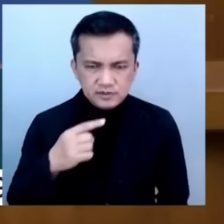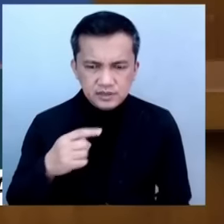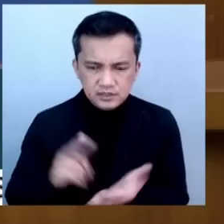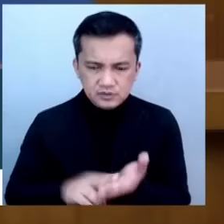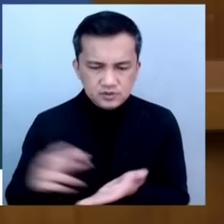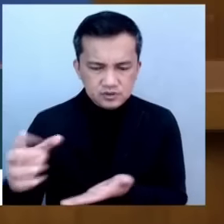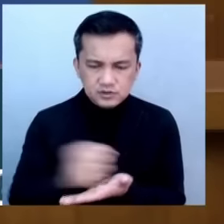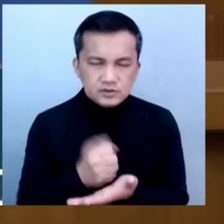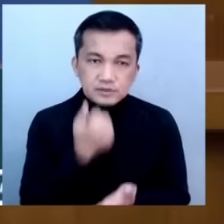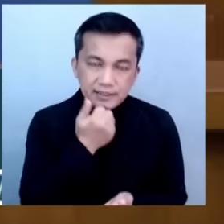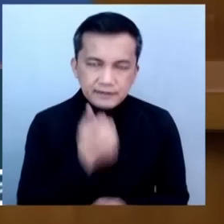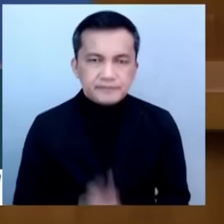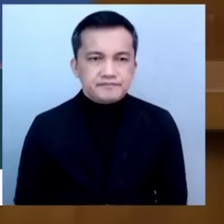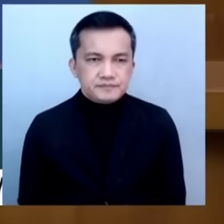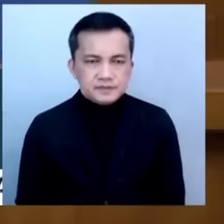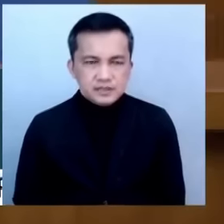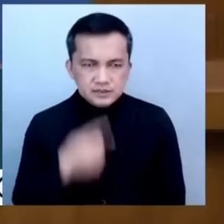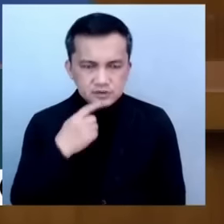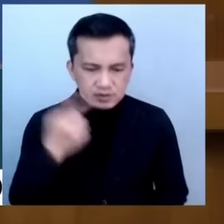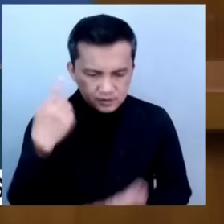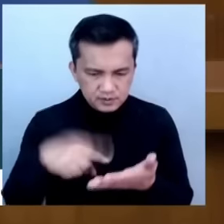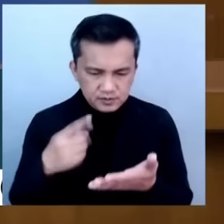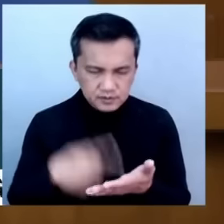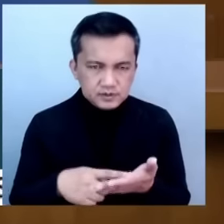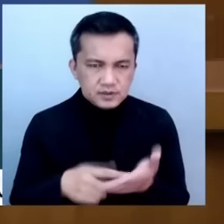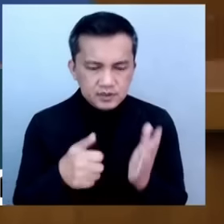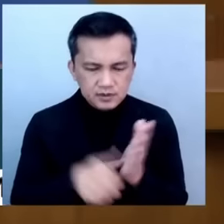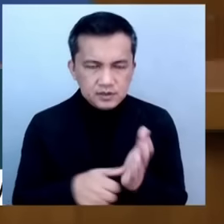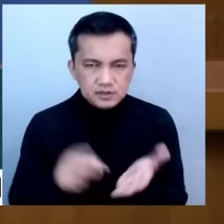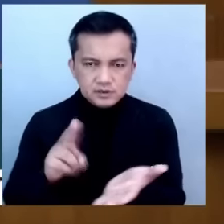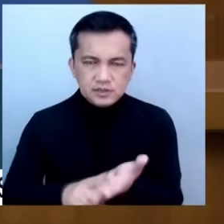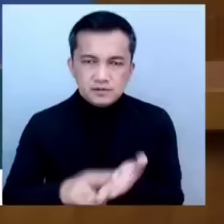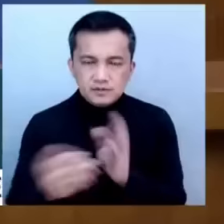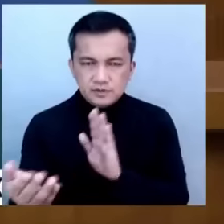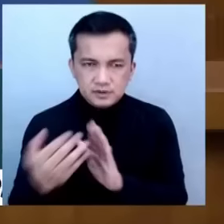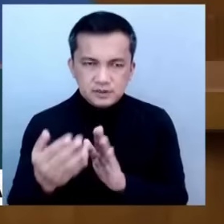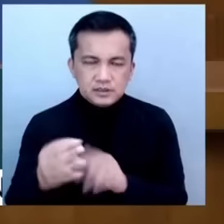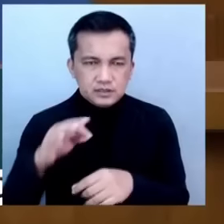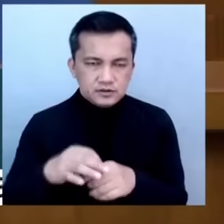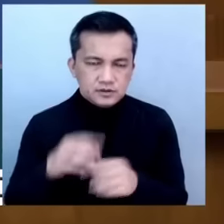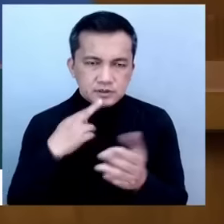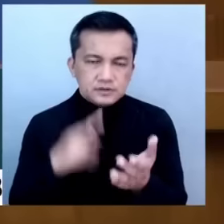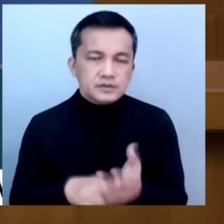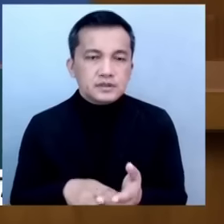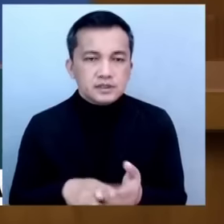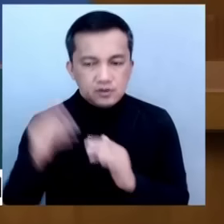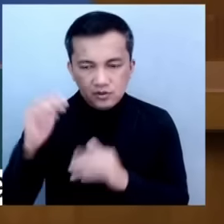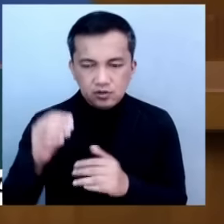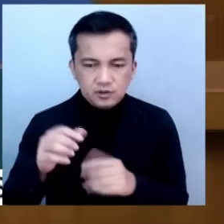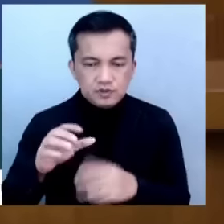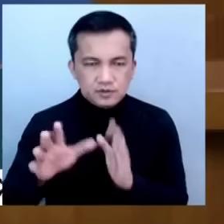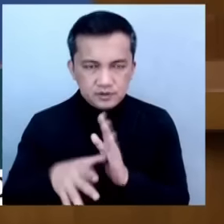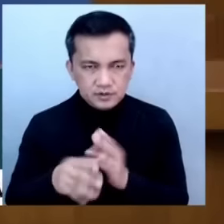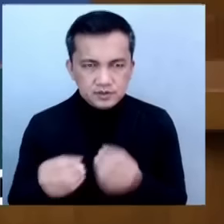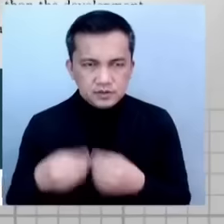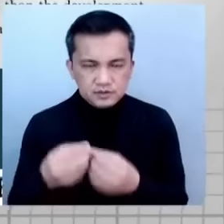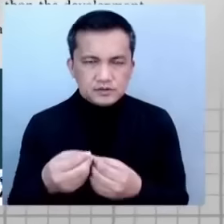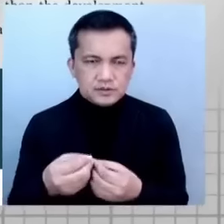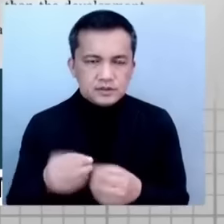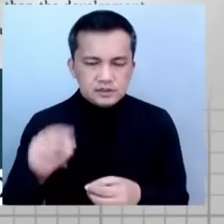flawed, arguing that verified voters should sign the petition in front of an election register. He hopes the COMELEC will issue the necessary